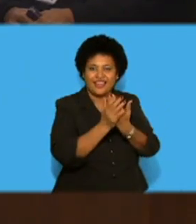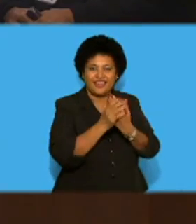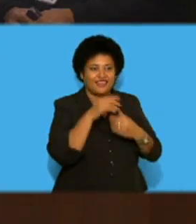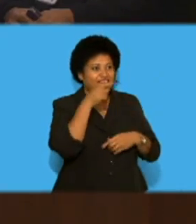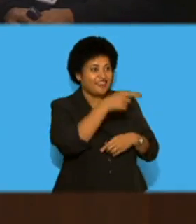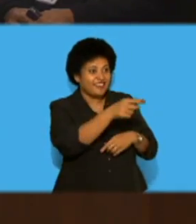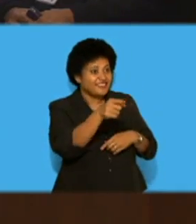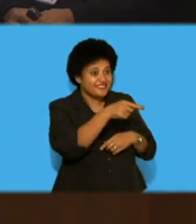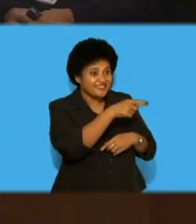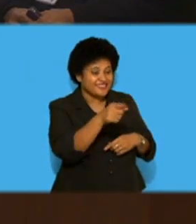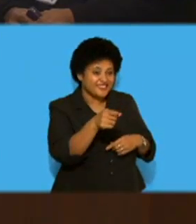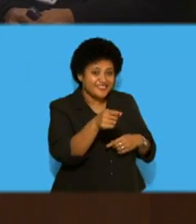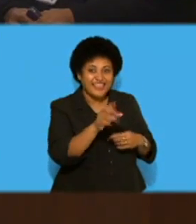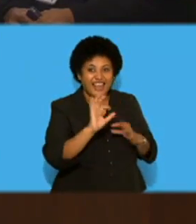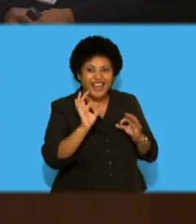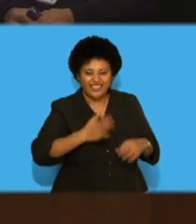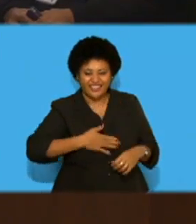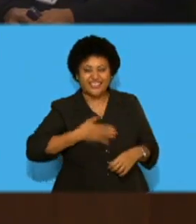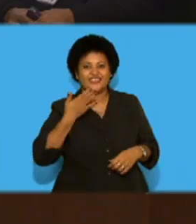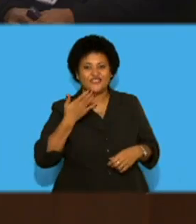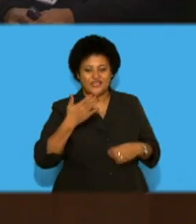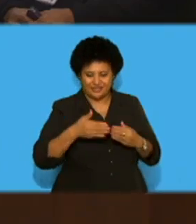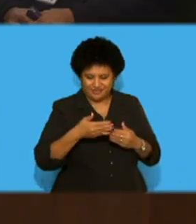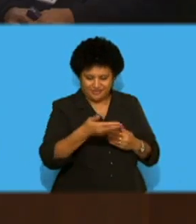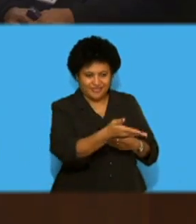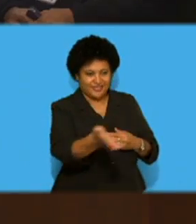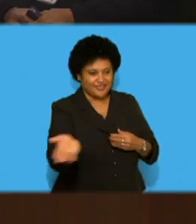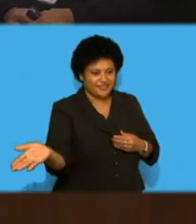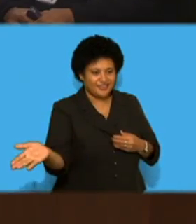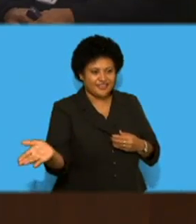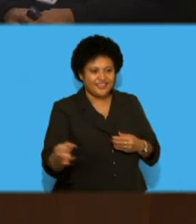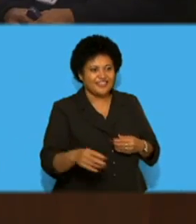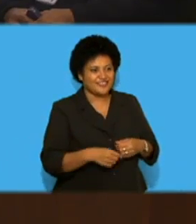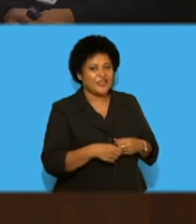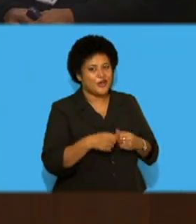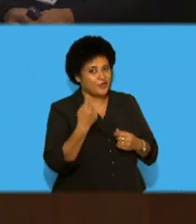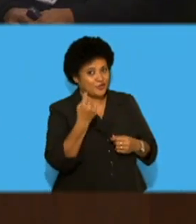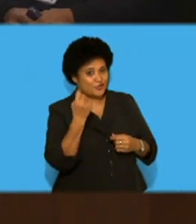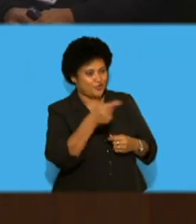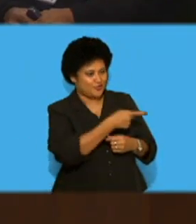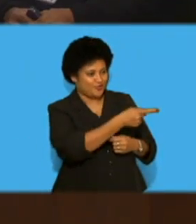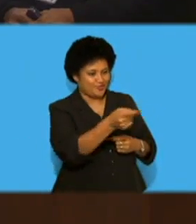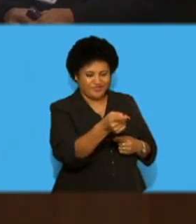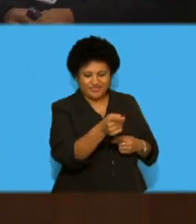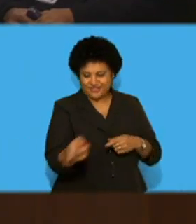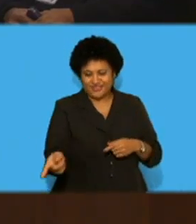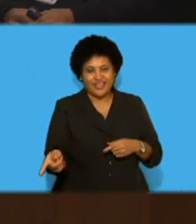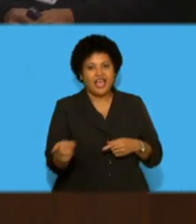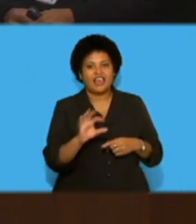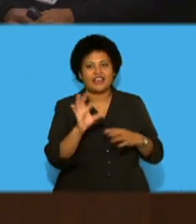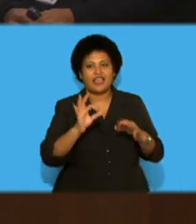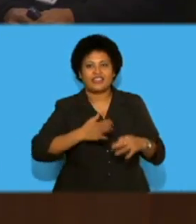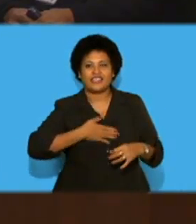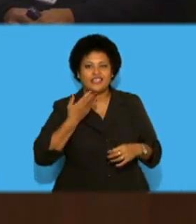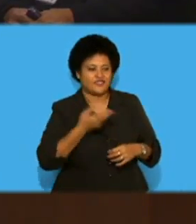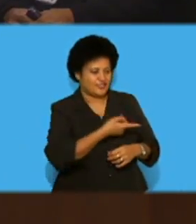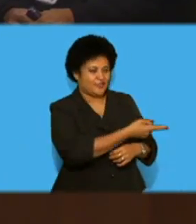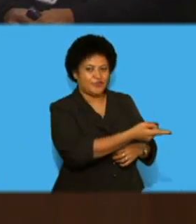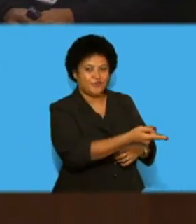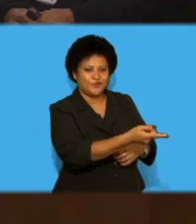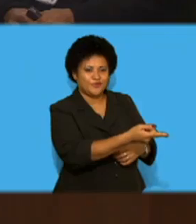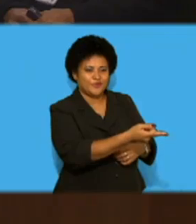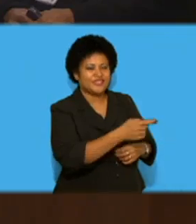out of steam. And in fact, I can tell you, you're about to run out of steam very soon. You're about to run out of steam very